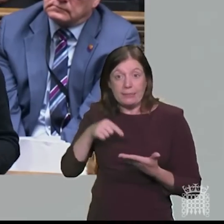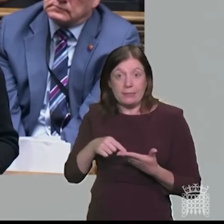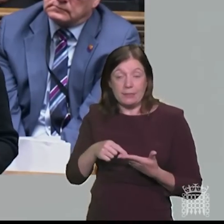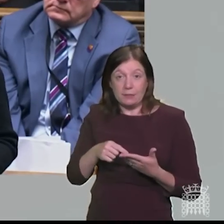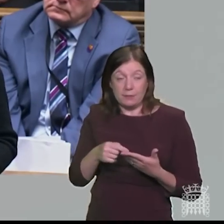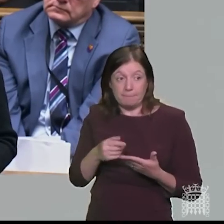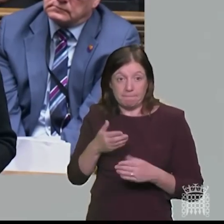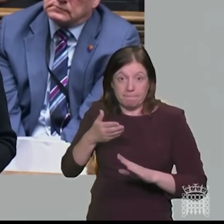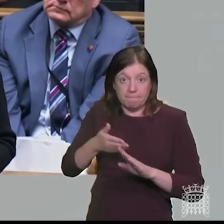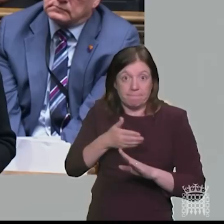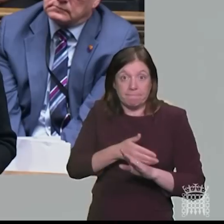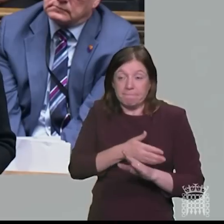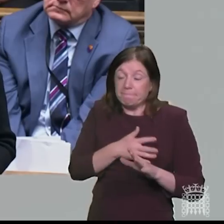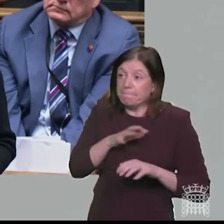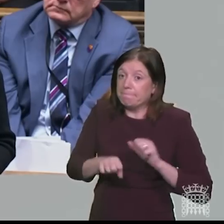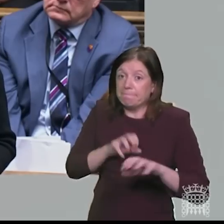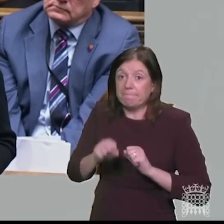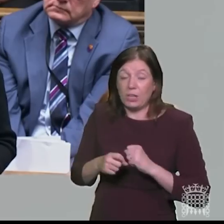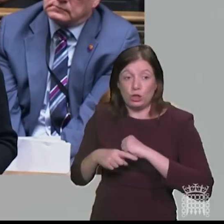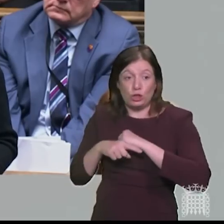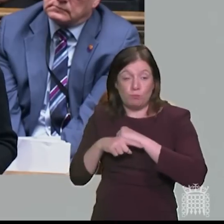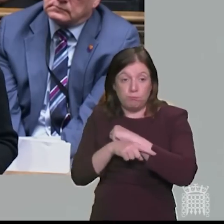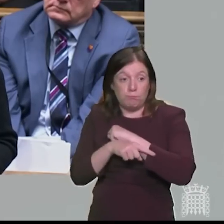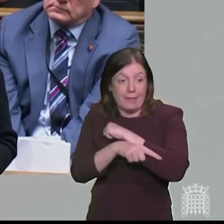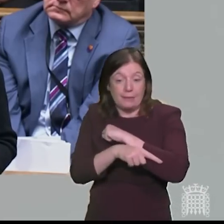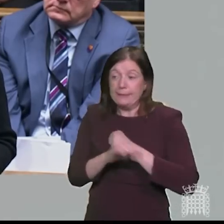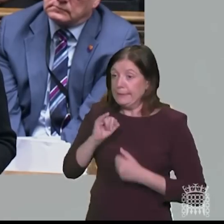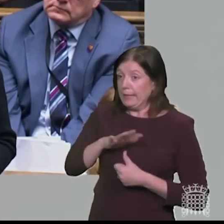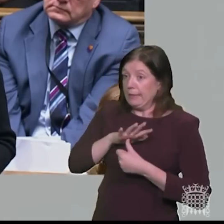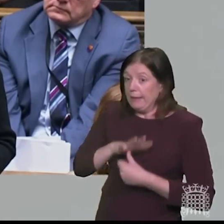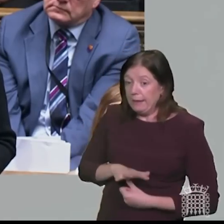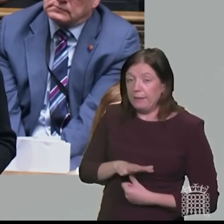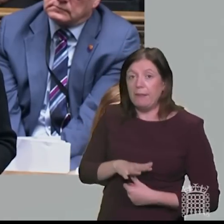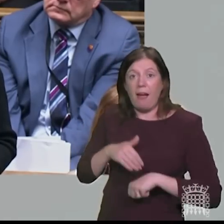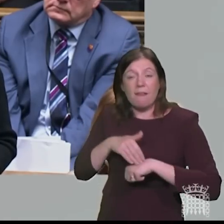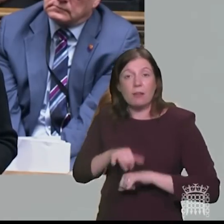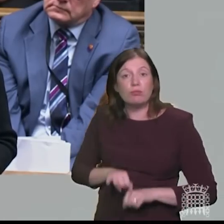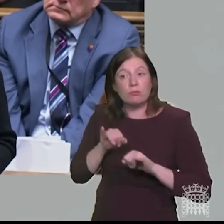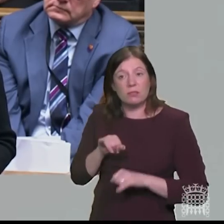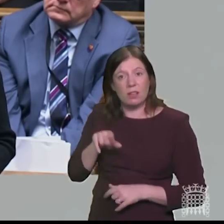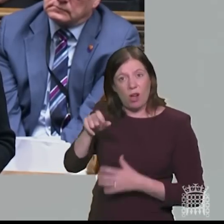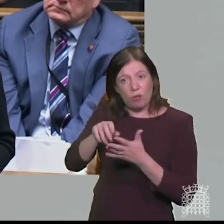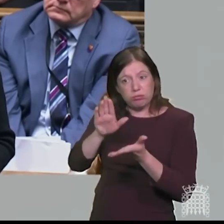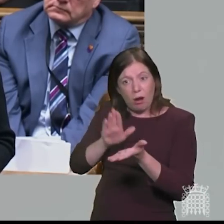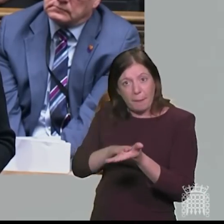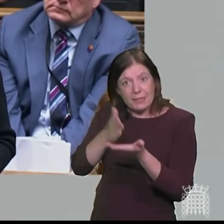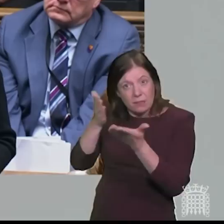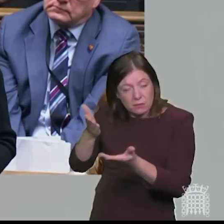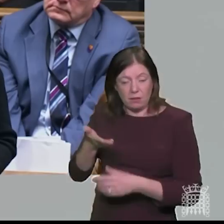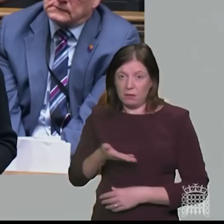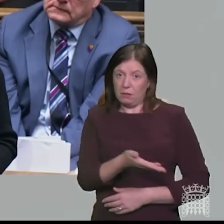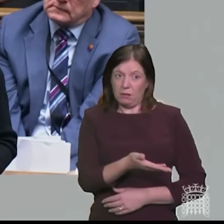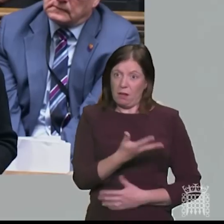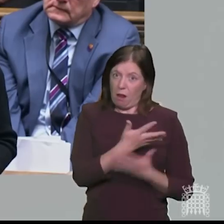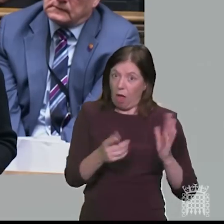falling further into debt and she's falling into depression. What does the Prime Minister say to constituents like mine who are paying the dual price of